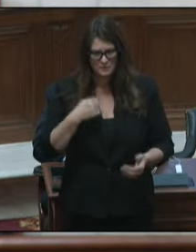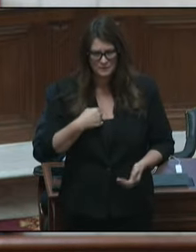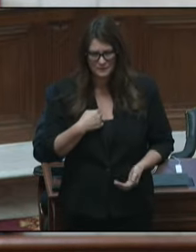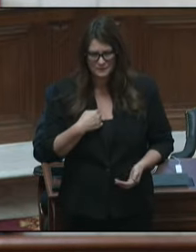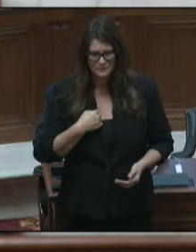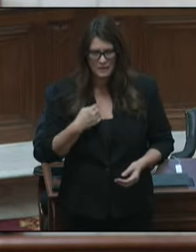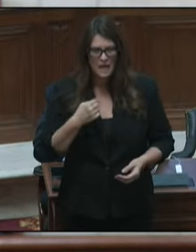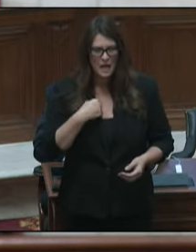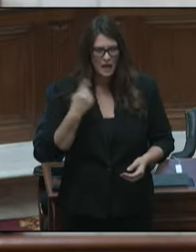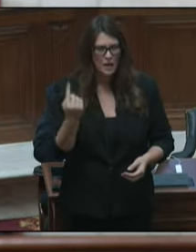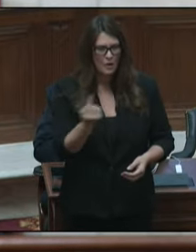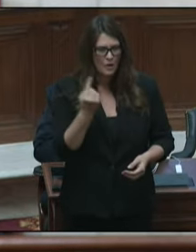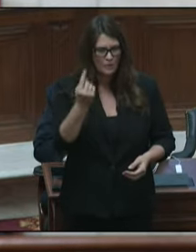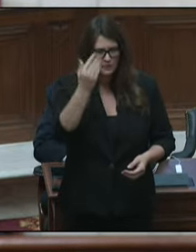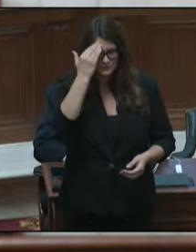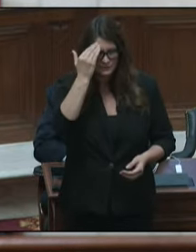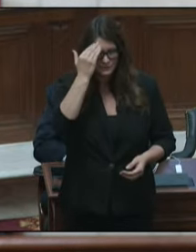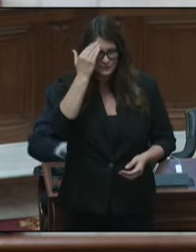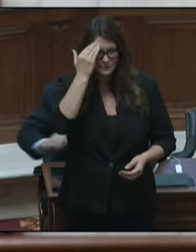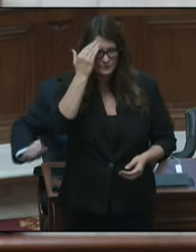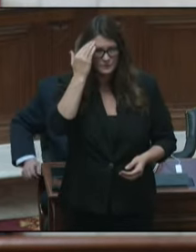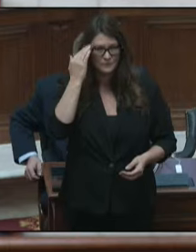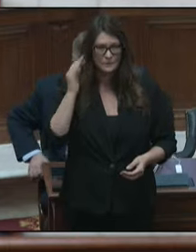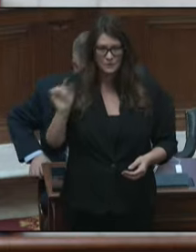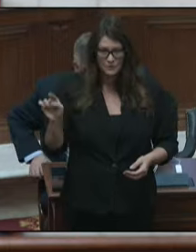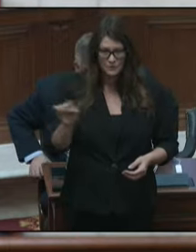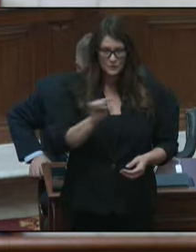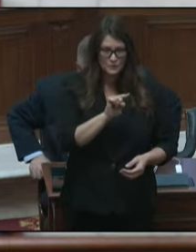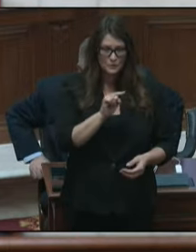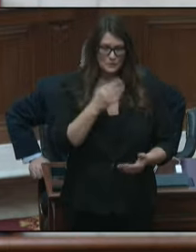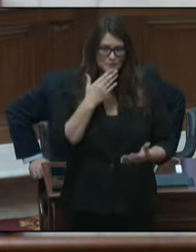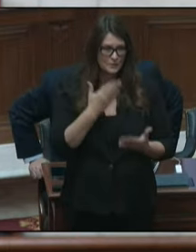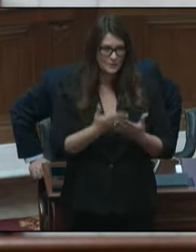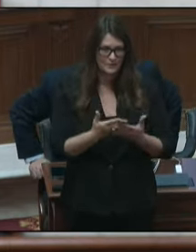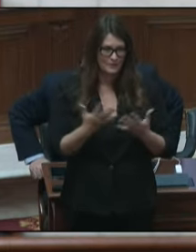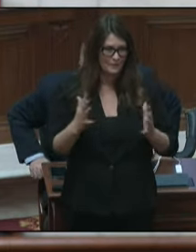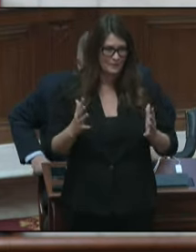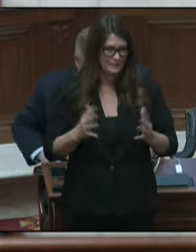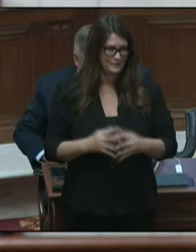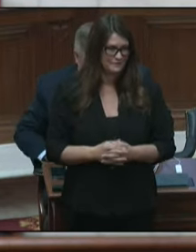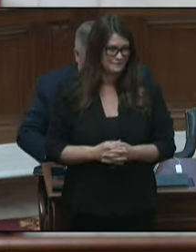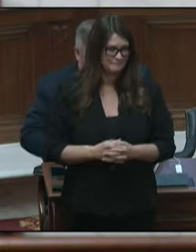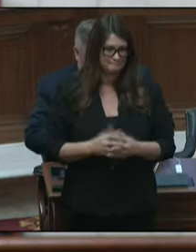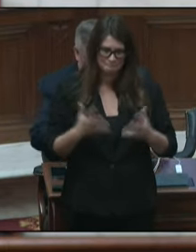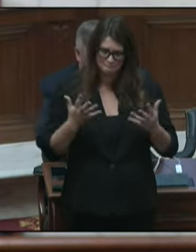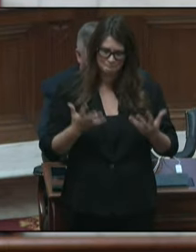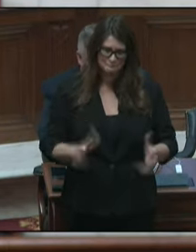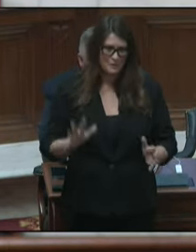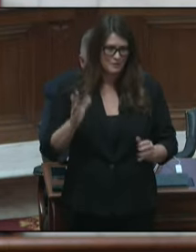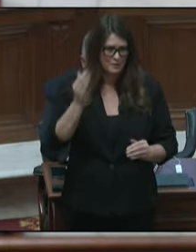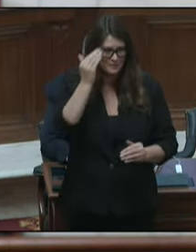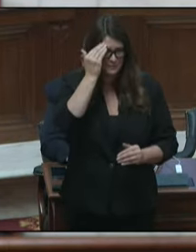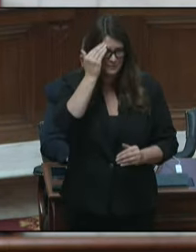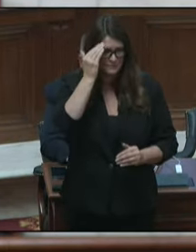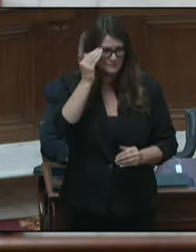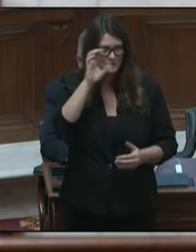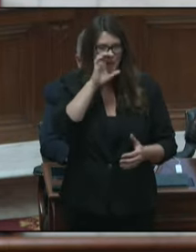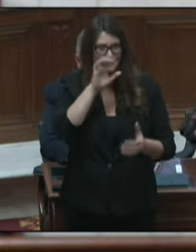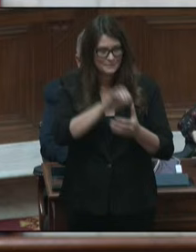I knew just how good you really are. And I knew it, and I believed